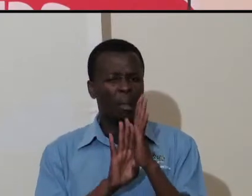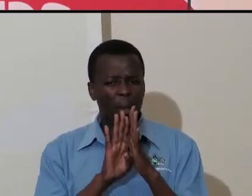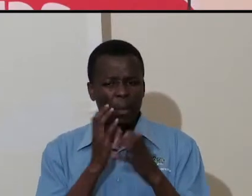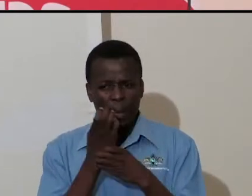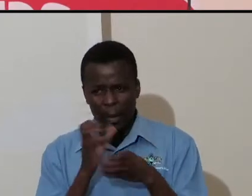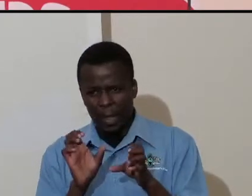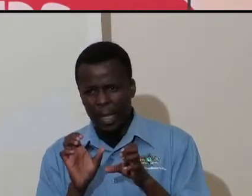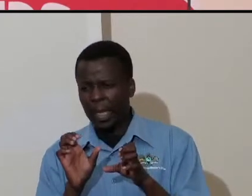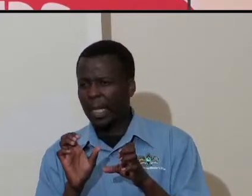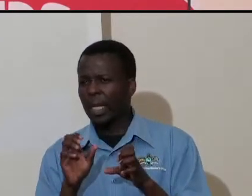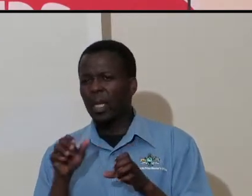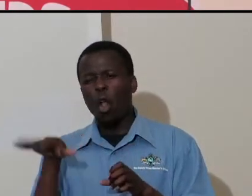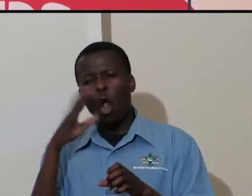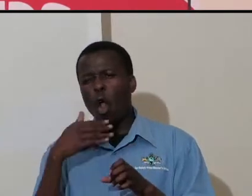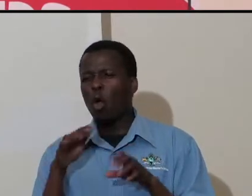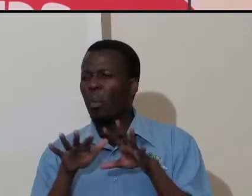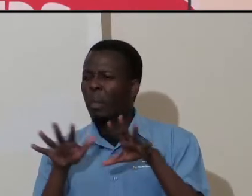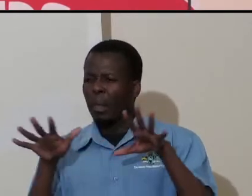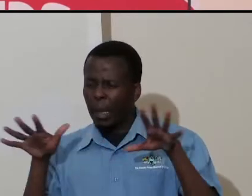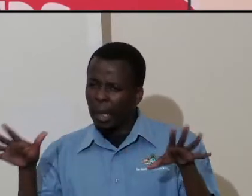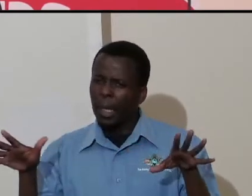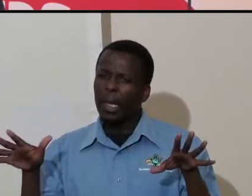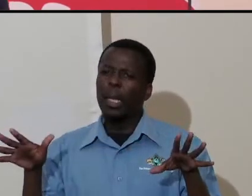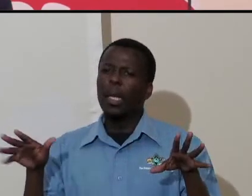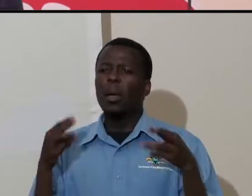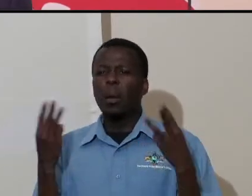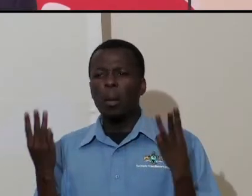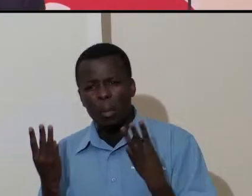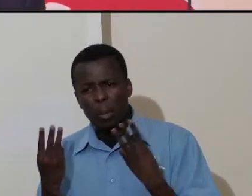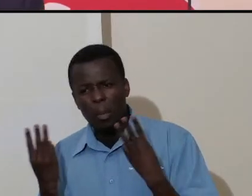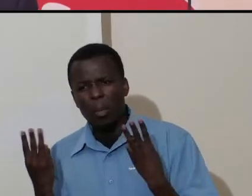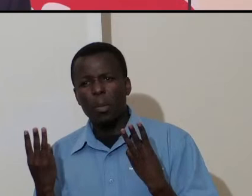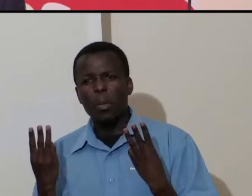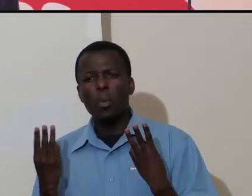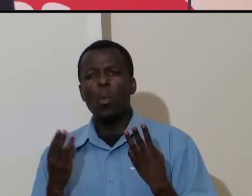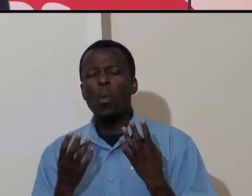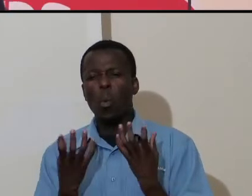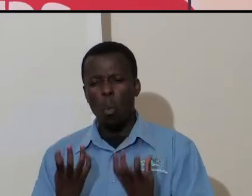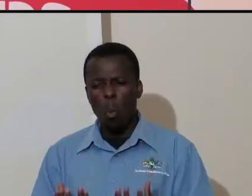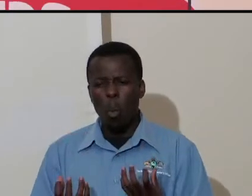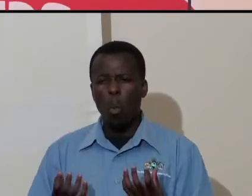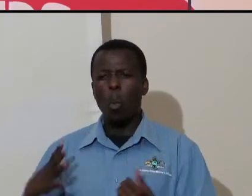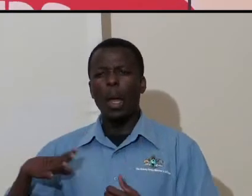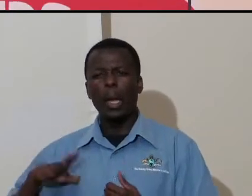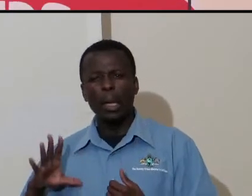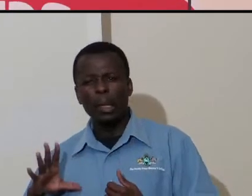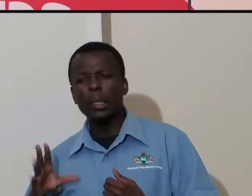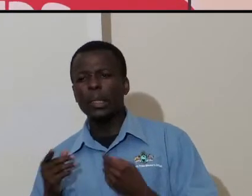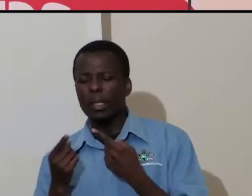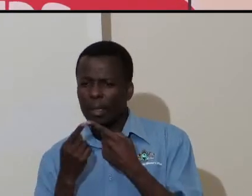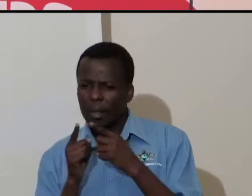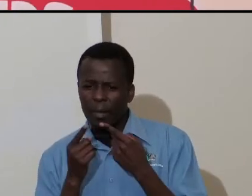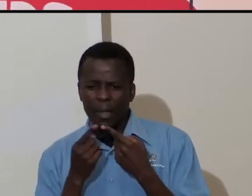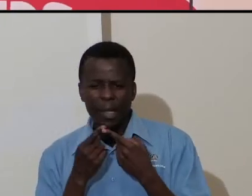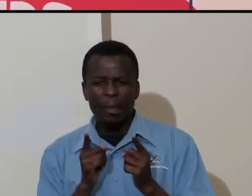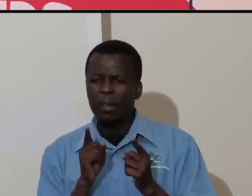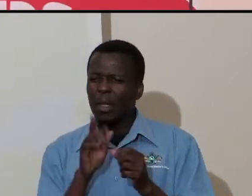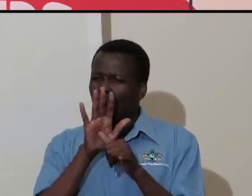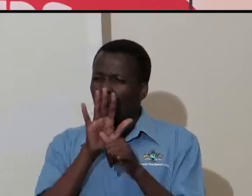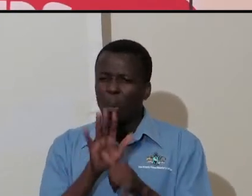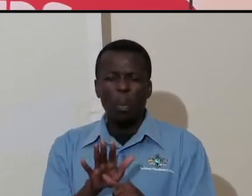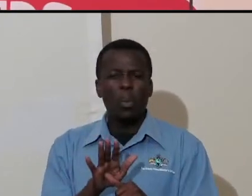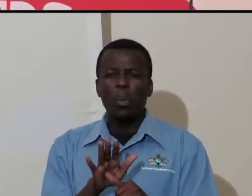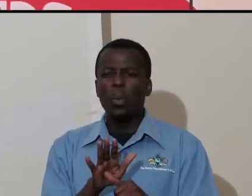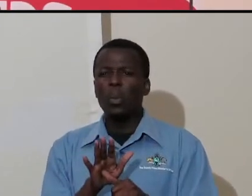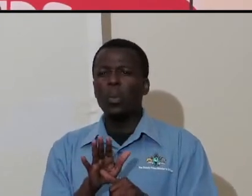population, widening the gap between the rich and poor. It has undermined human rights, especially